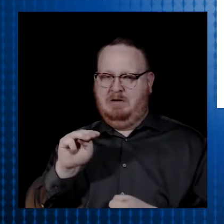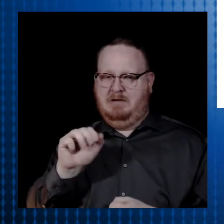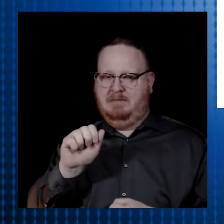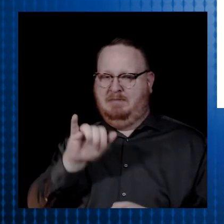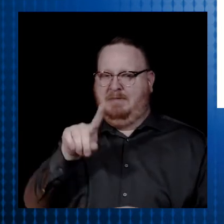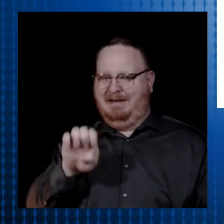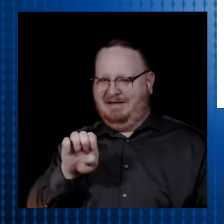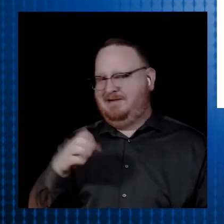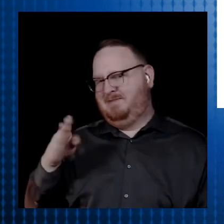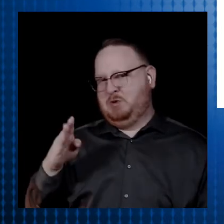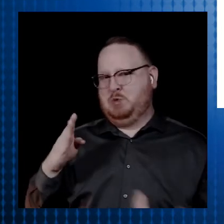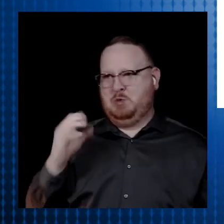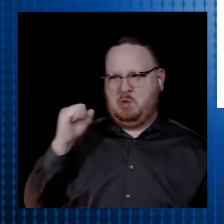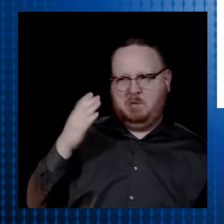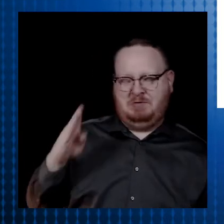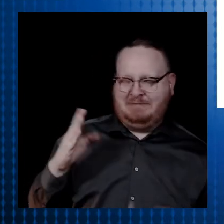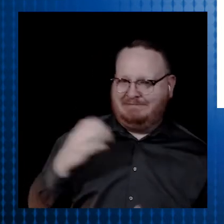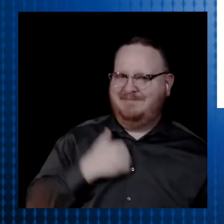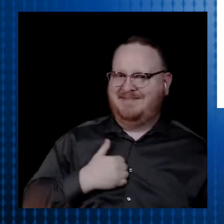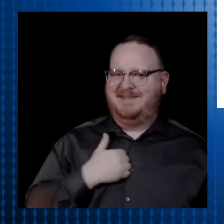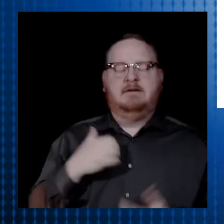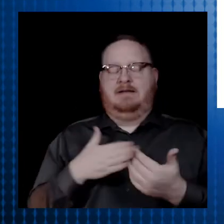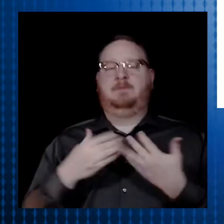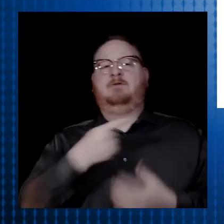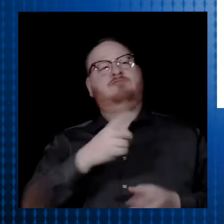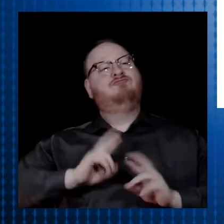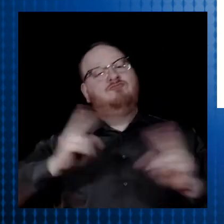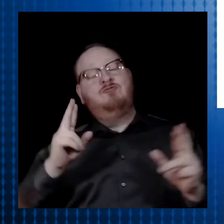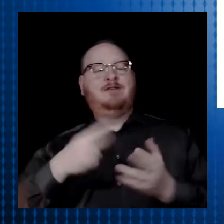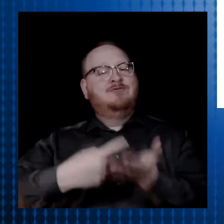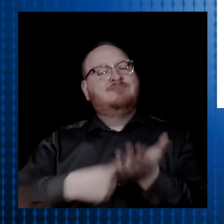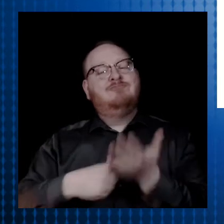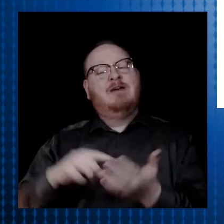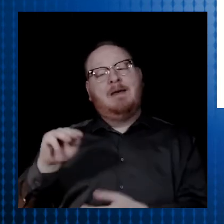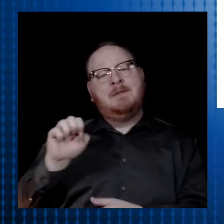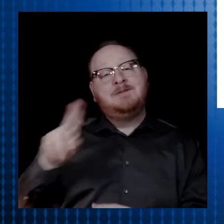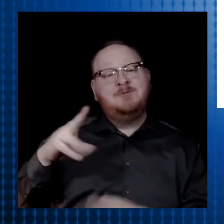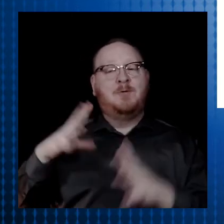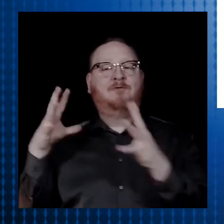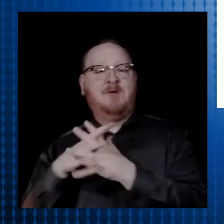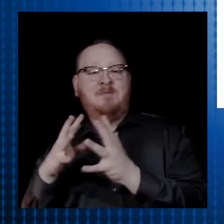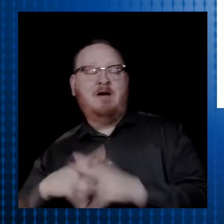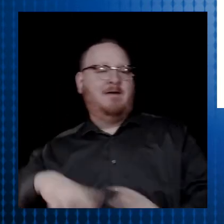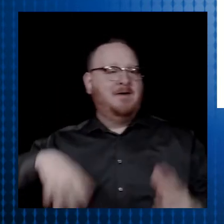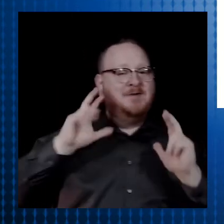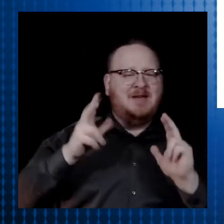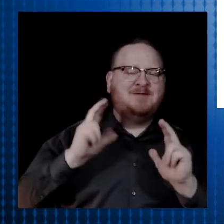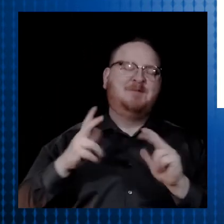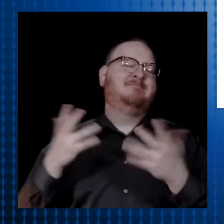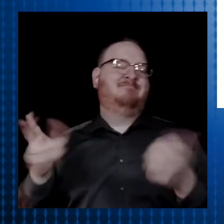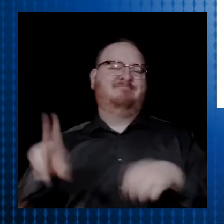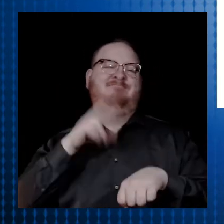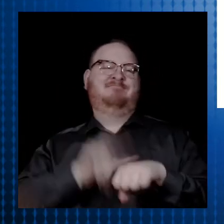And of course, she's always ready to talk about MSU football and basketball. And naturally, that is where she